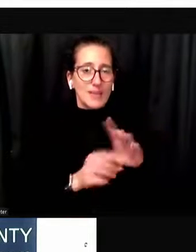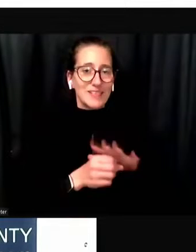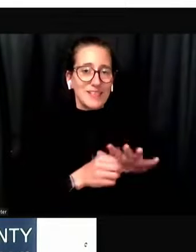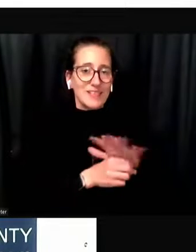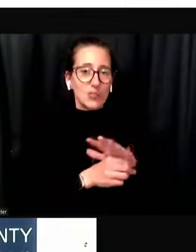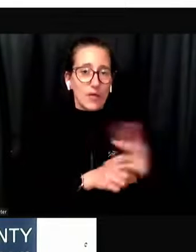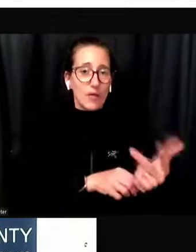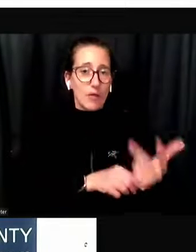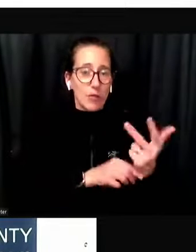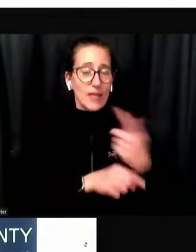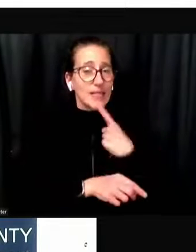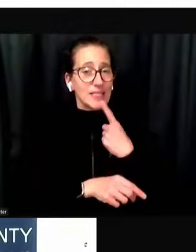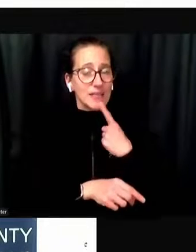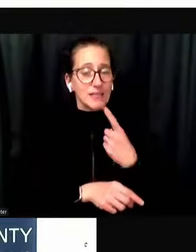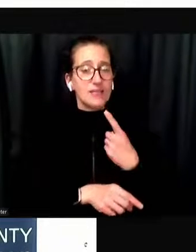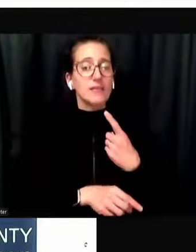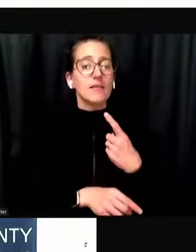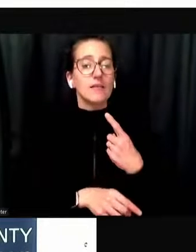Wednesday night. So Commissioner Willie?